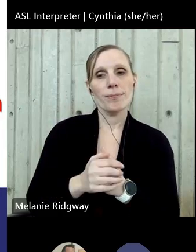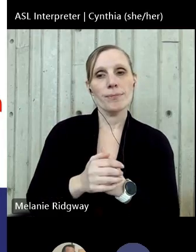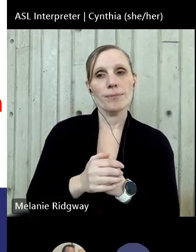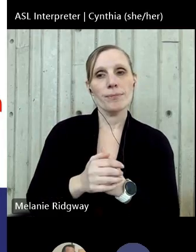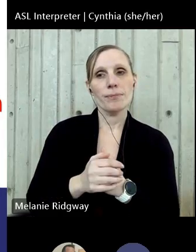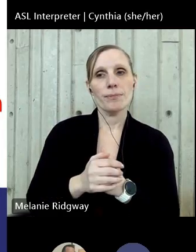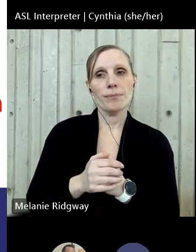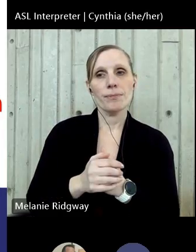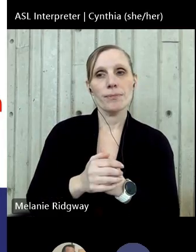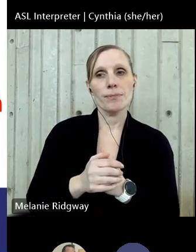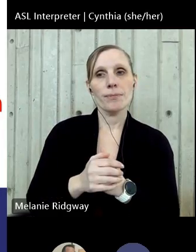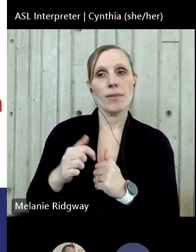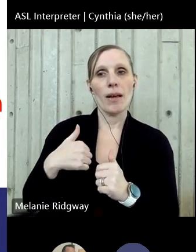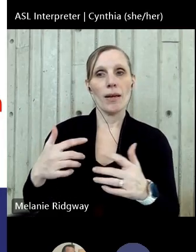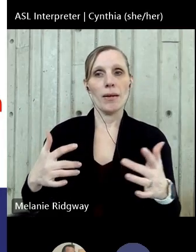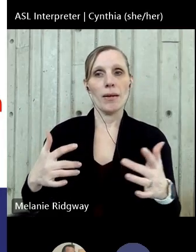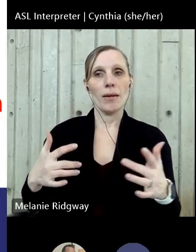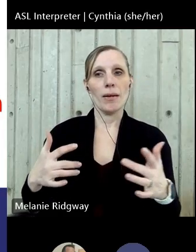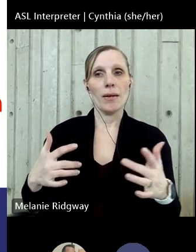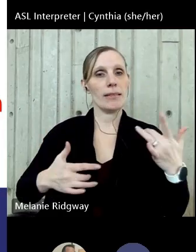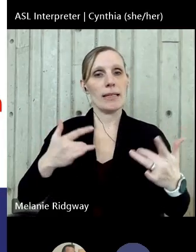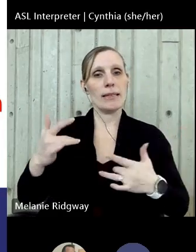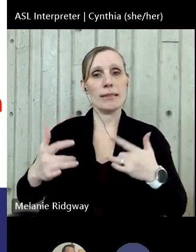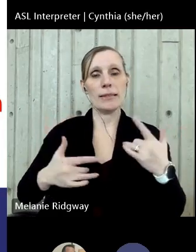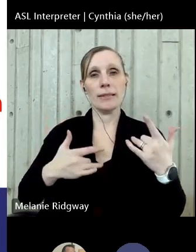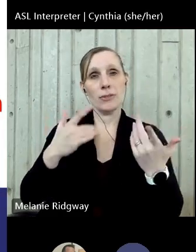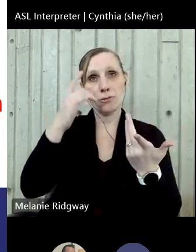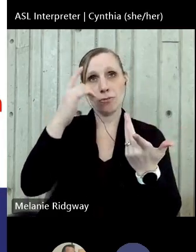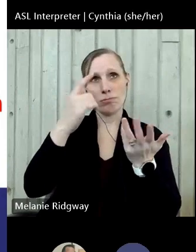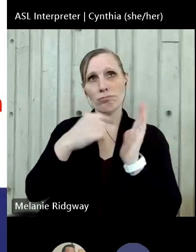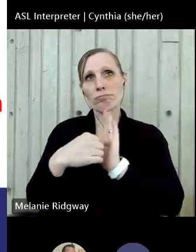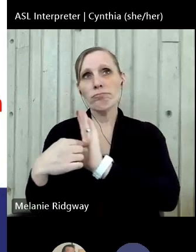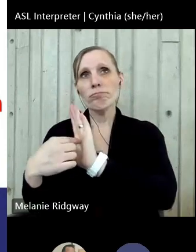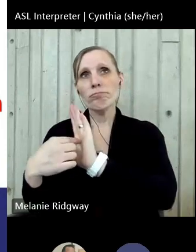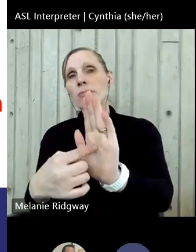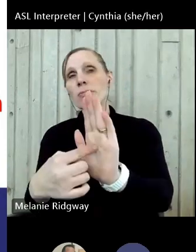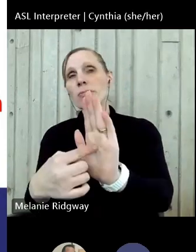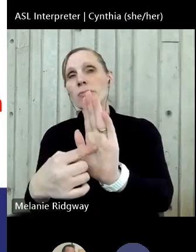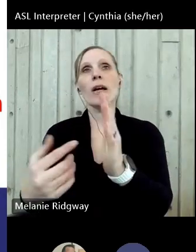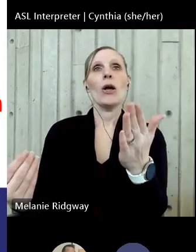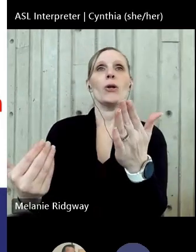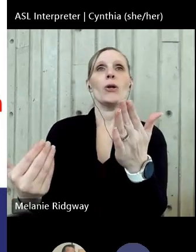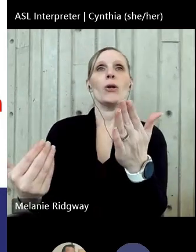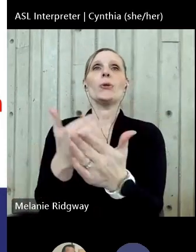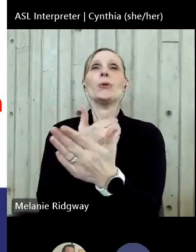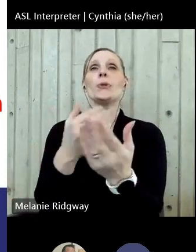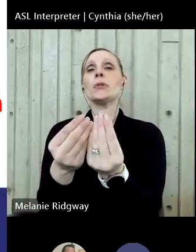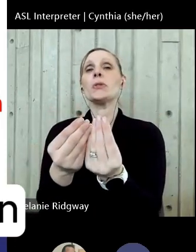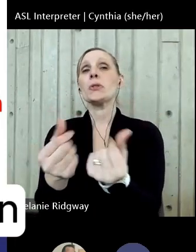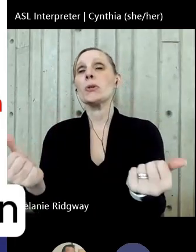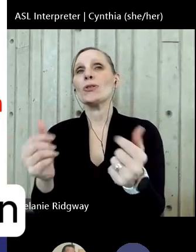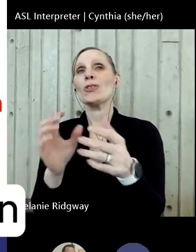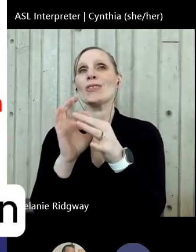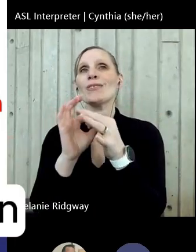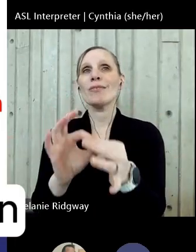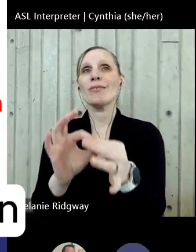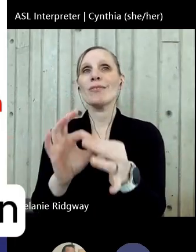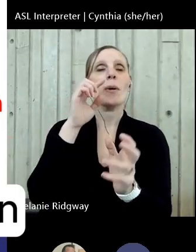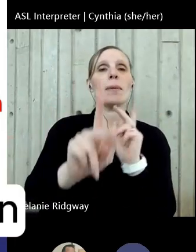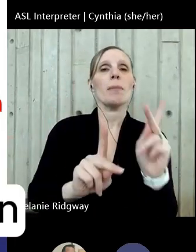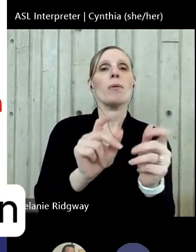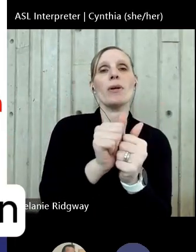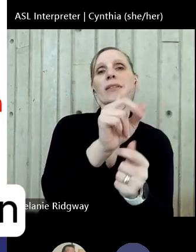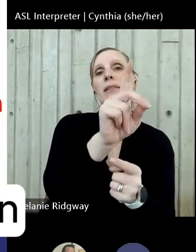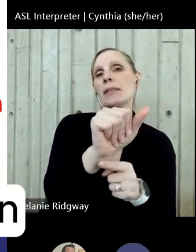I'm excited to share a new solution for disability employment in Ontario. I'd like to start off